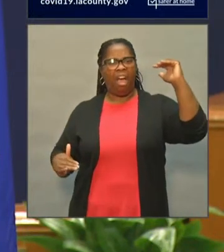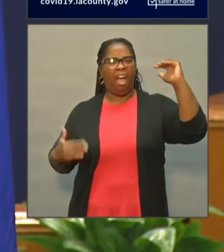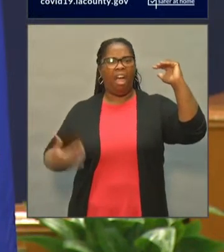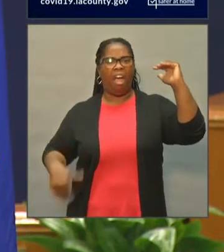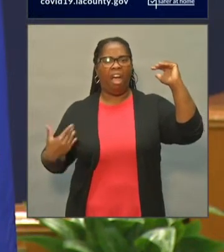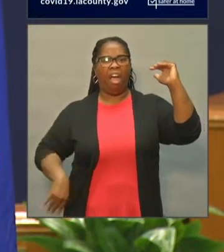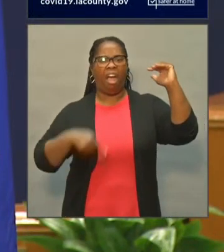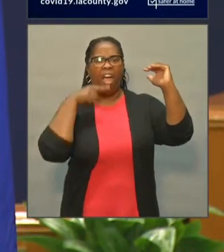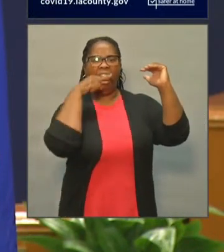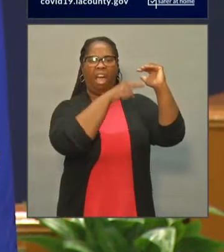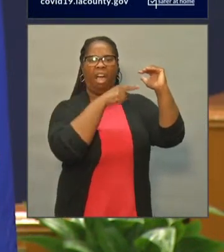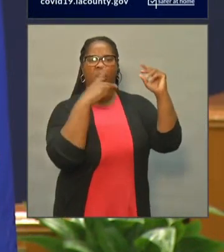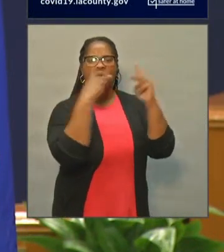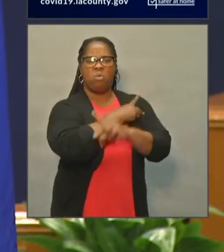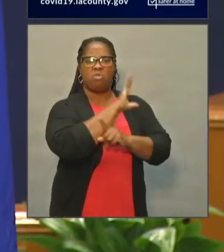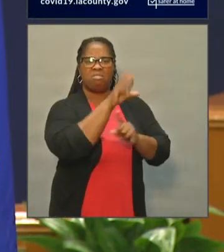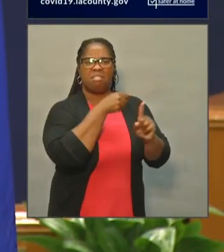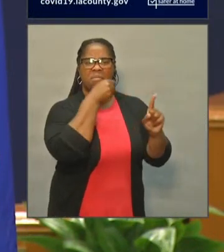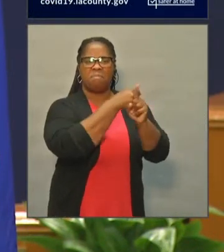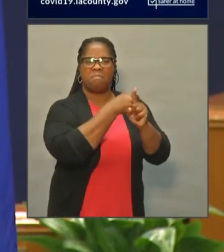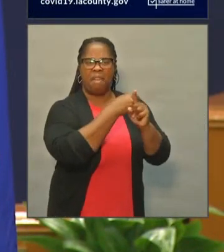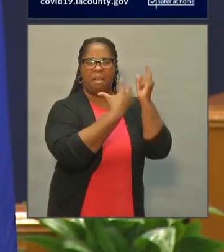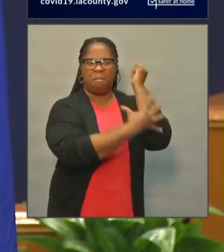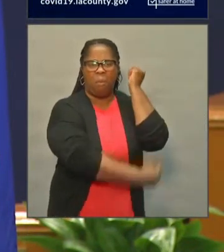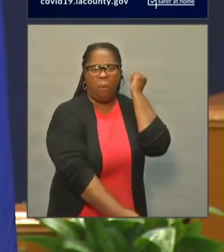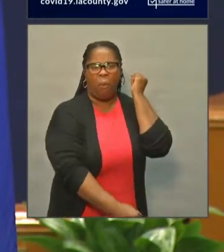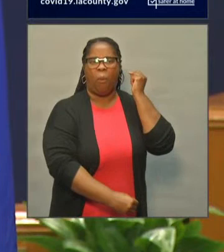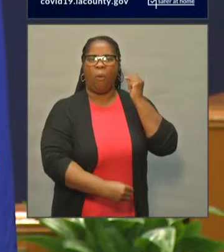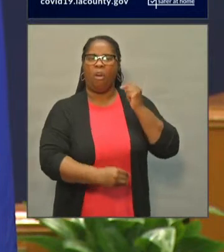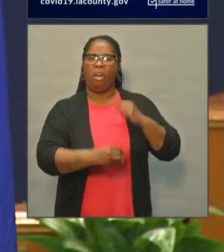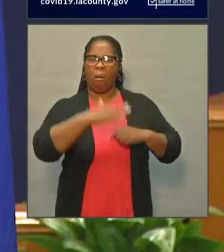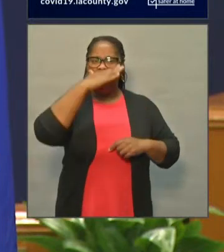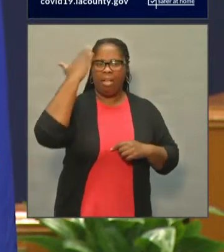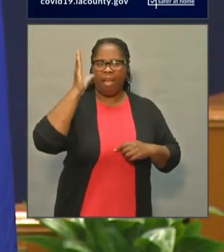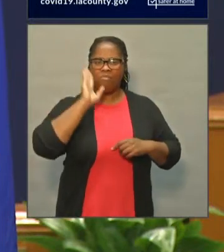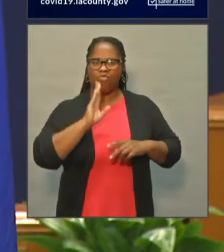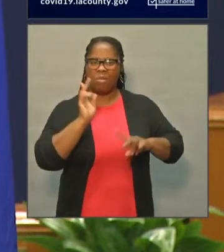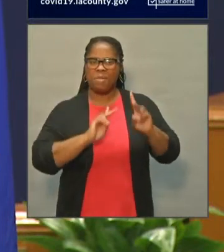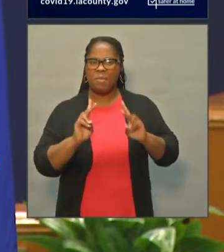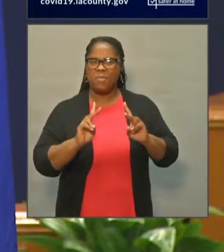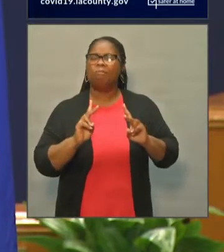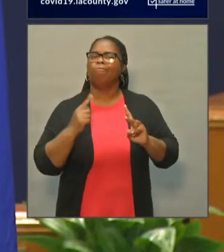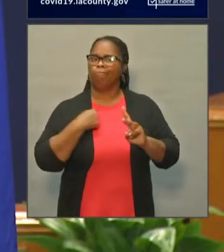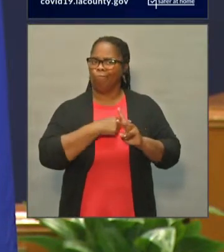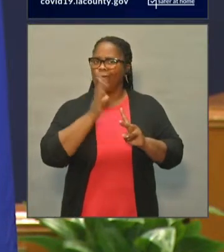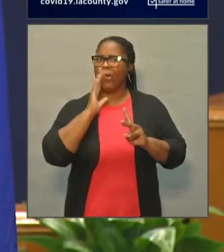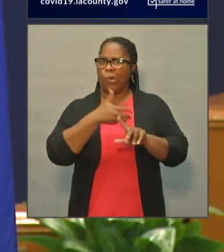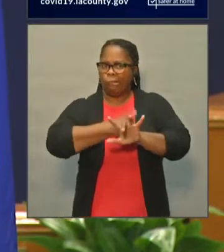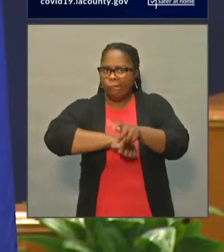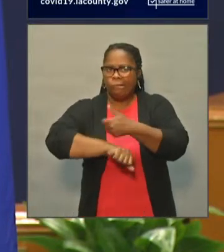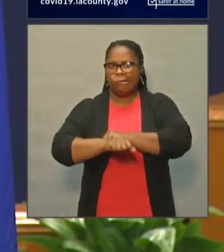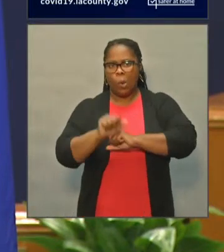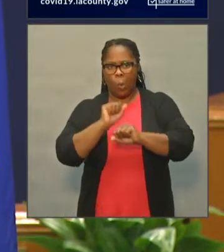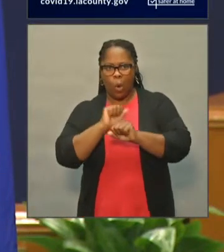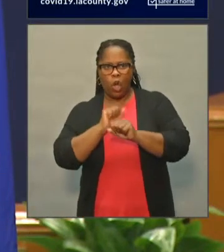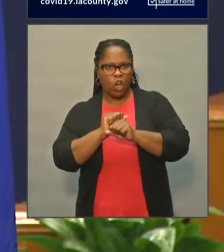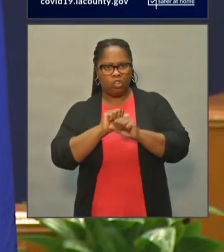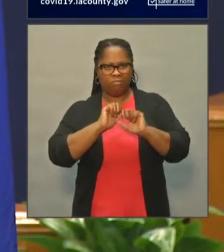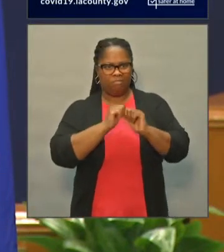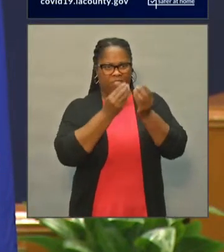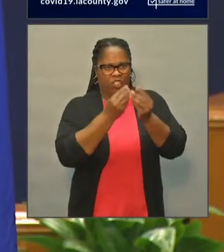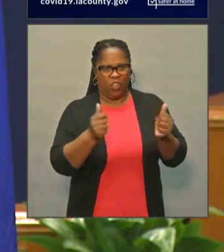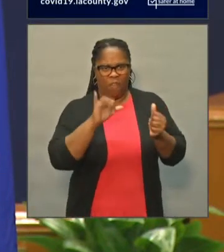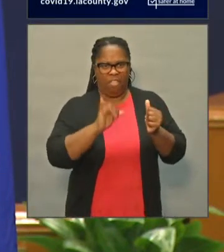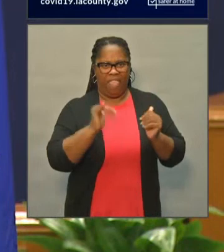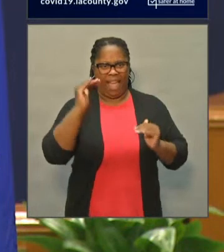of collaboration and work with our partners to address the inequities. In addition to our collaboration with the Department of